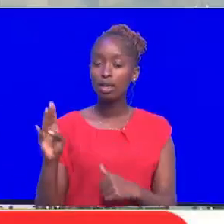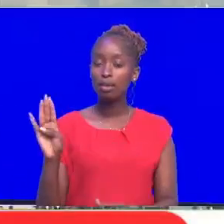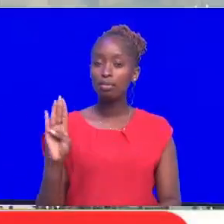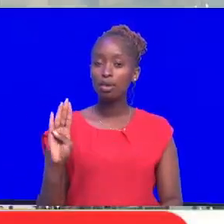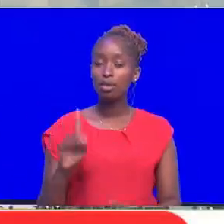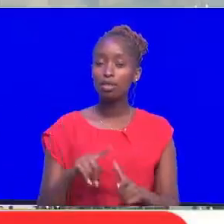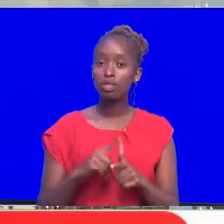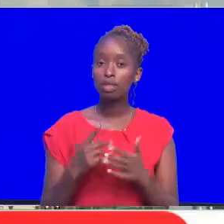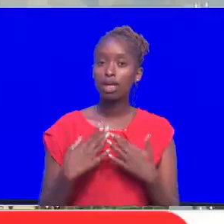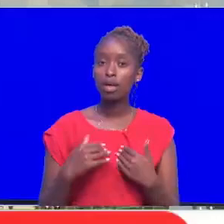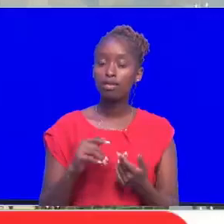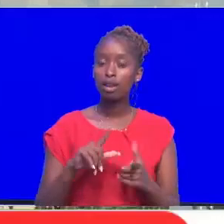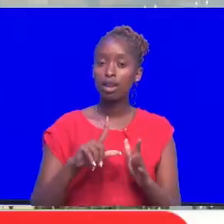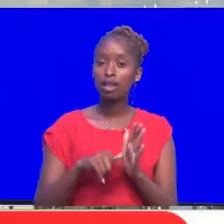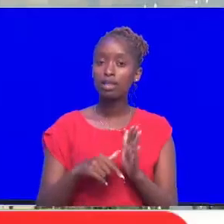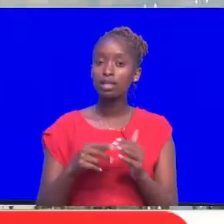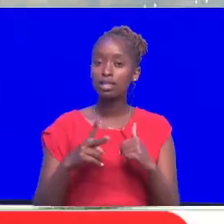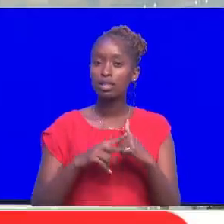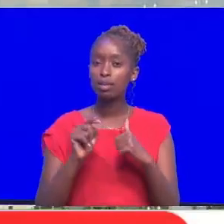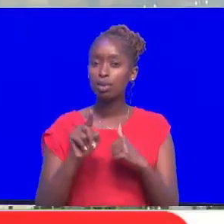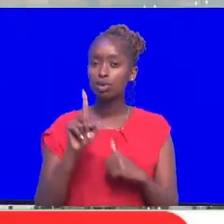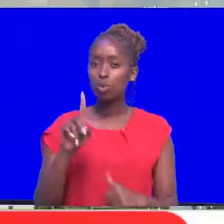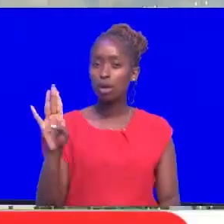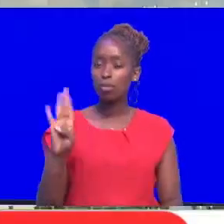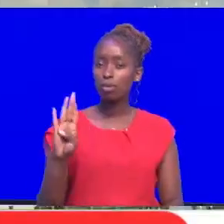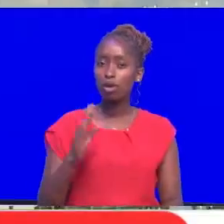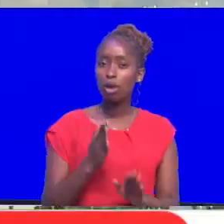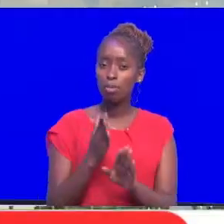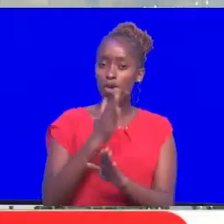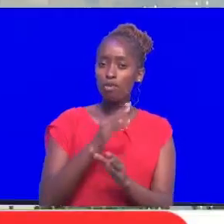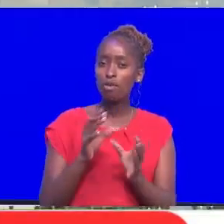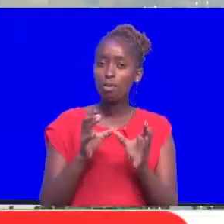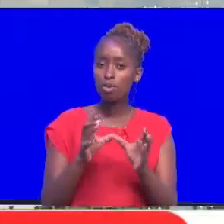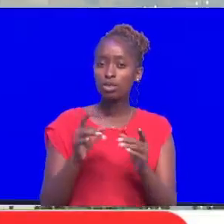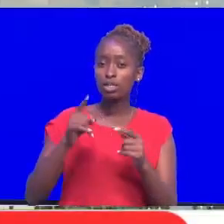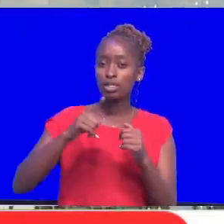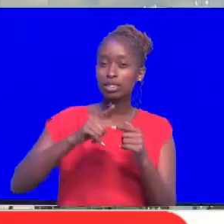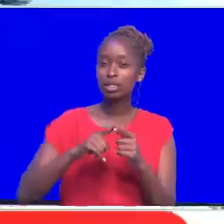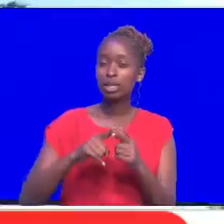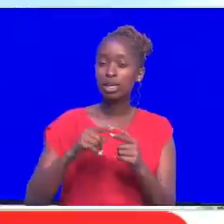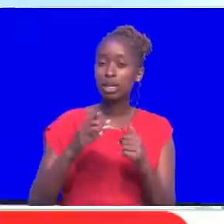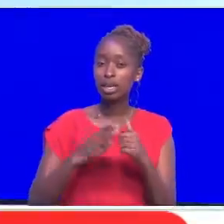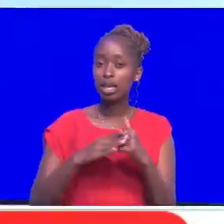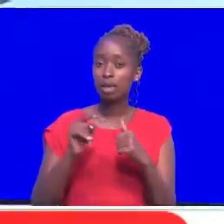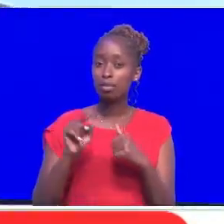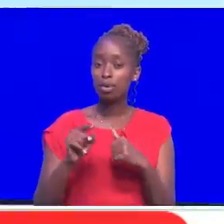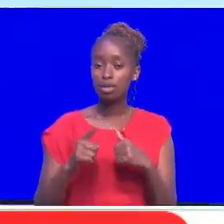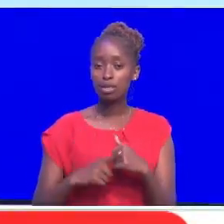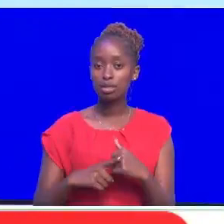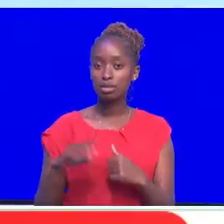7.1 billion shillings before being pushed to 9.6 billion shillings.